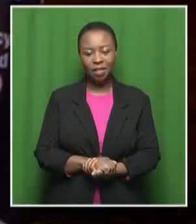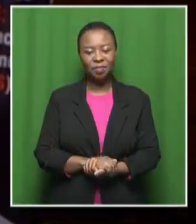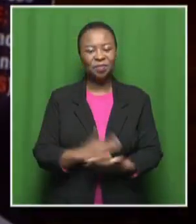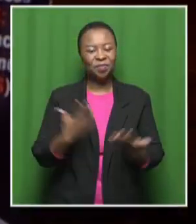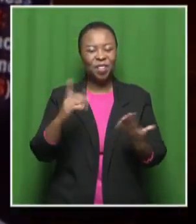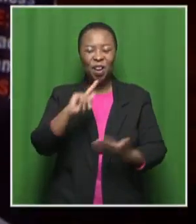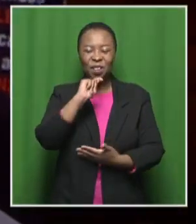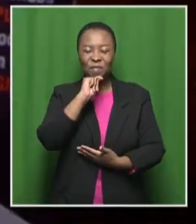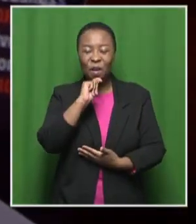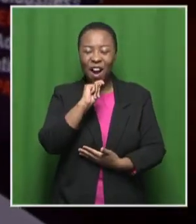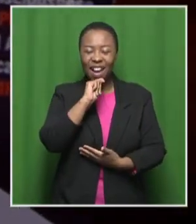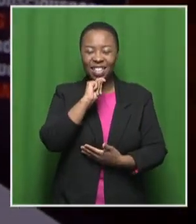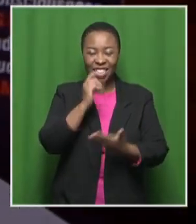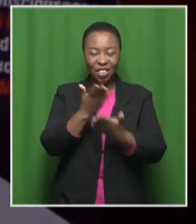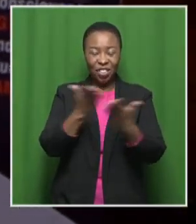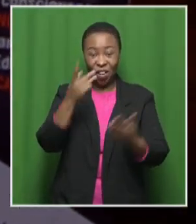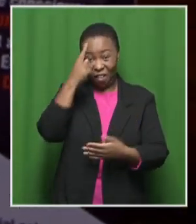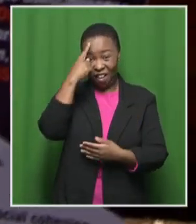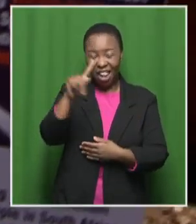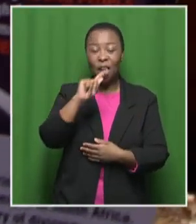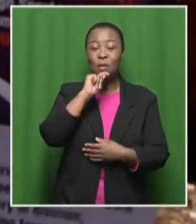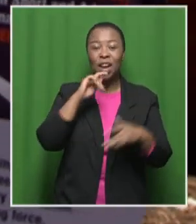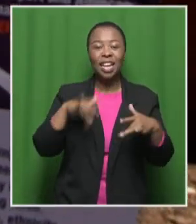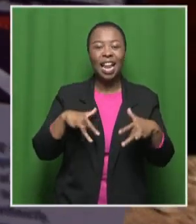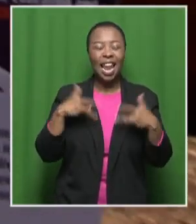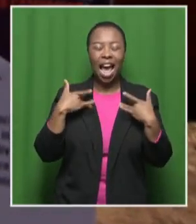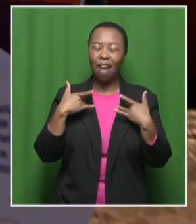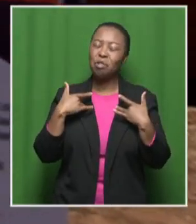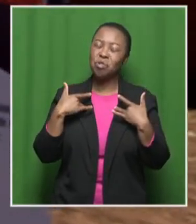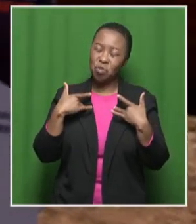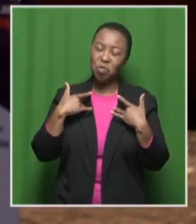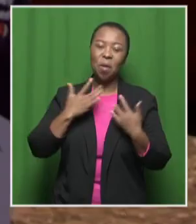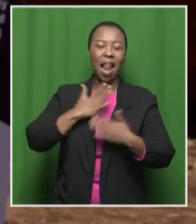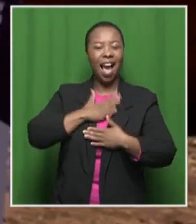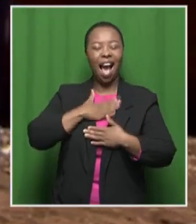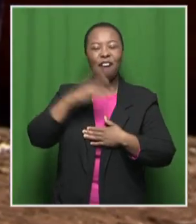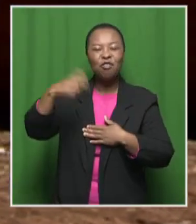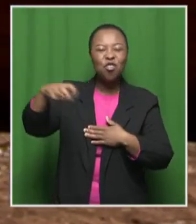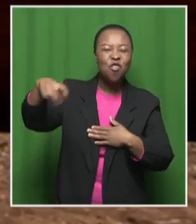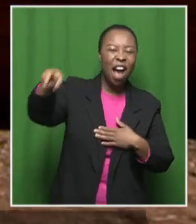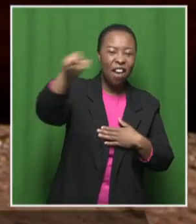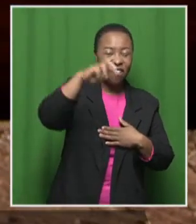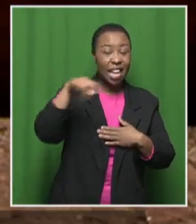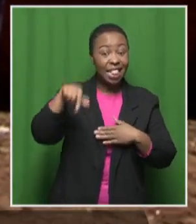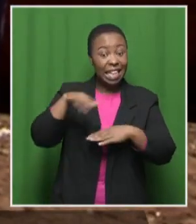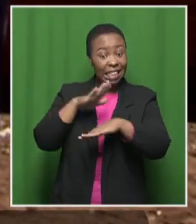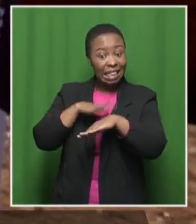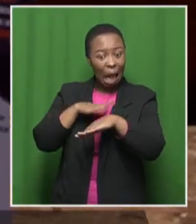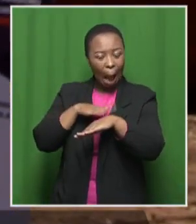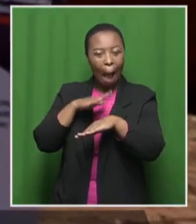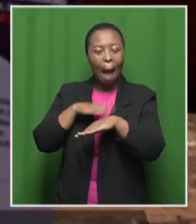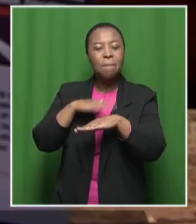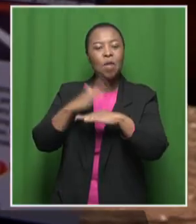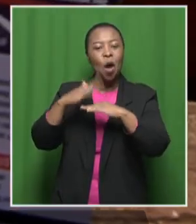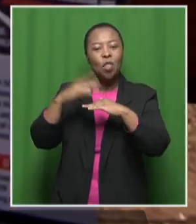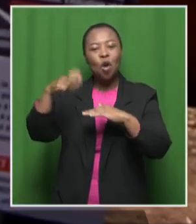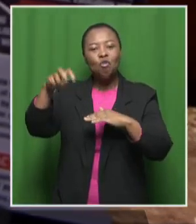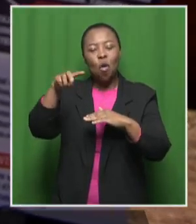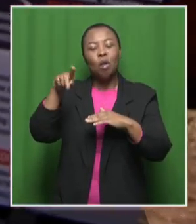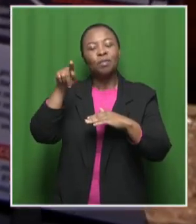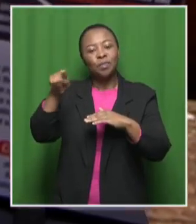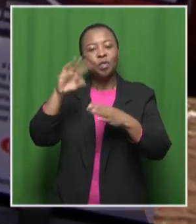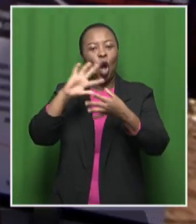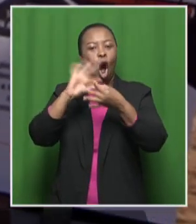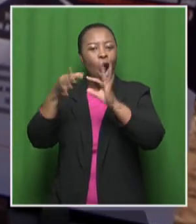Well, a good morning to you, and you know that as Morning Live, we love to be on the road, and this time around, we are doing the On the Road to the Olympics.